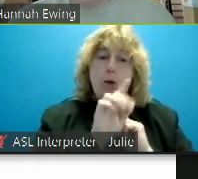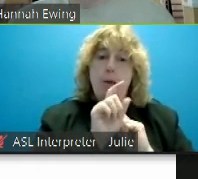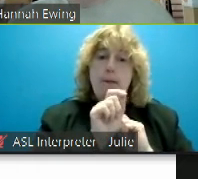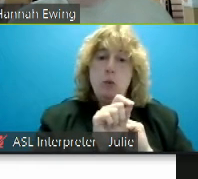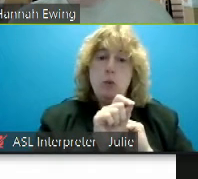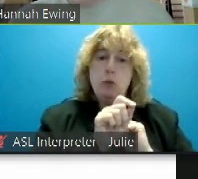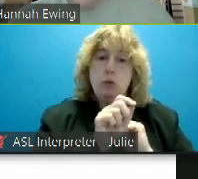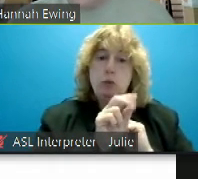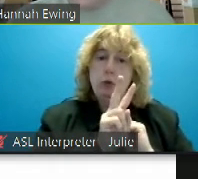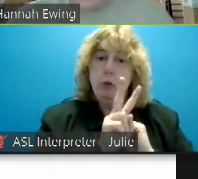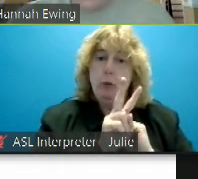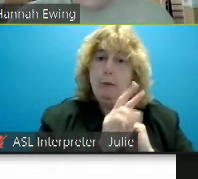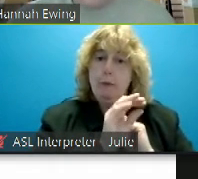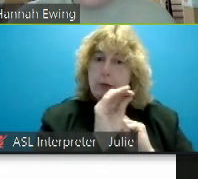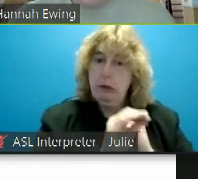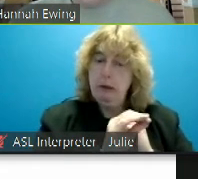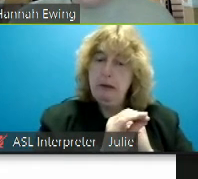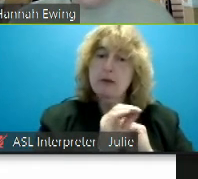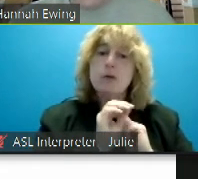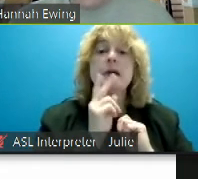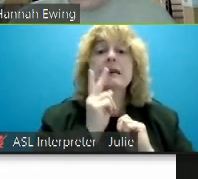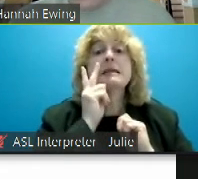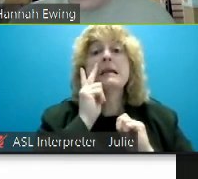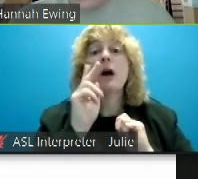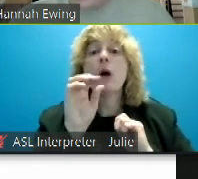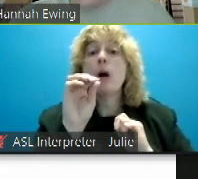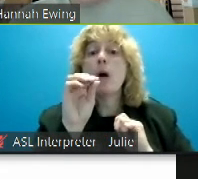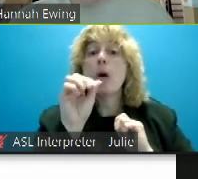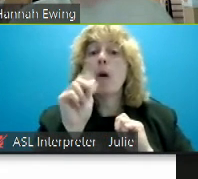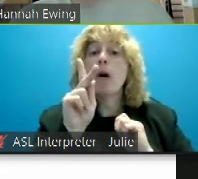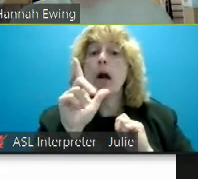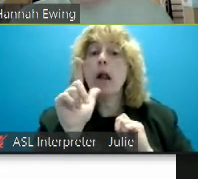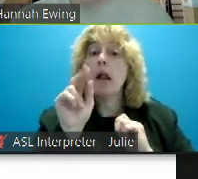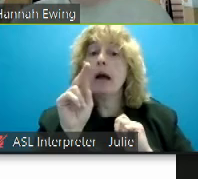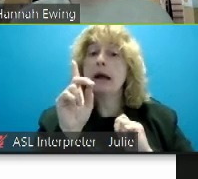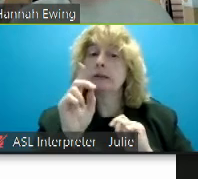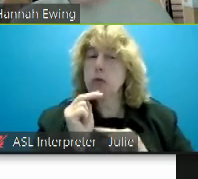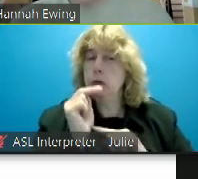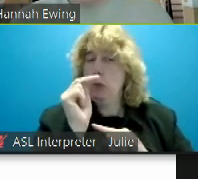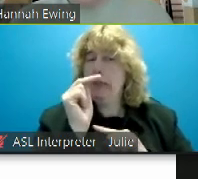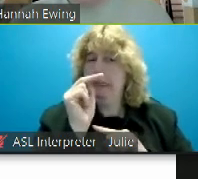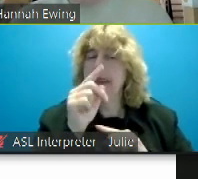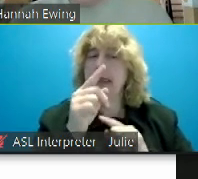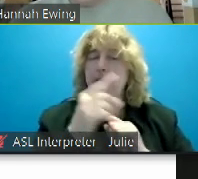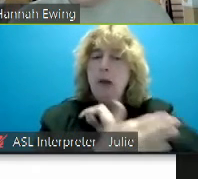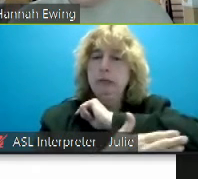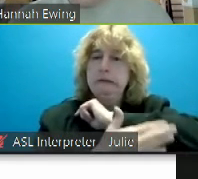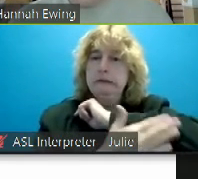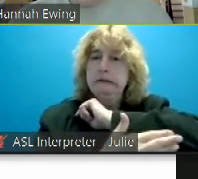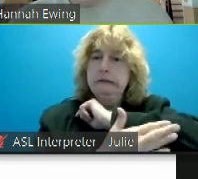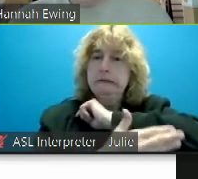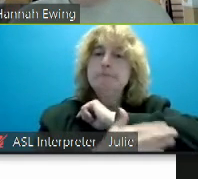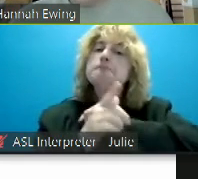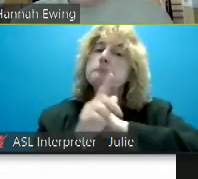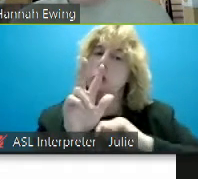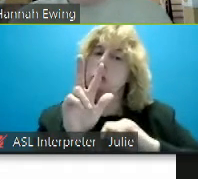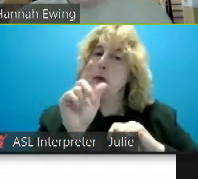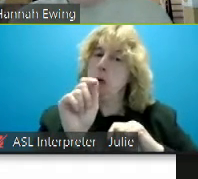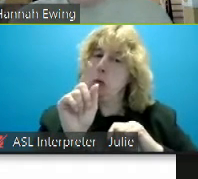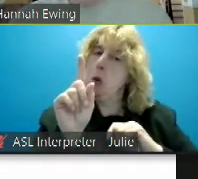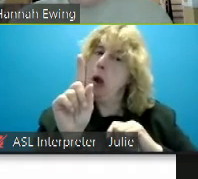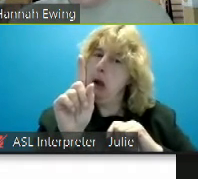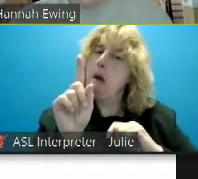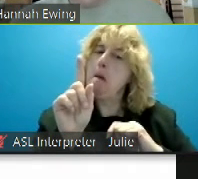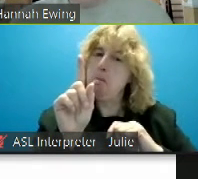We see Oakland County to the north at 3.1%. So they're almost at that under the community spread threshold. Washington